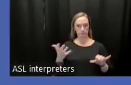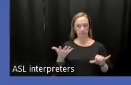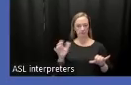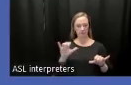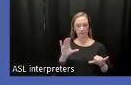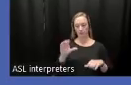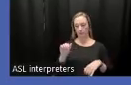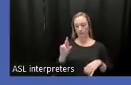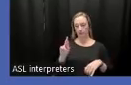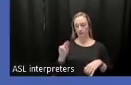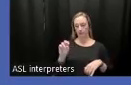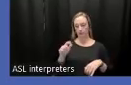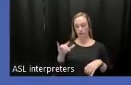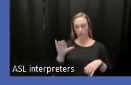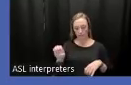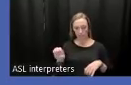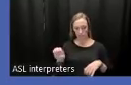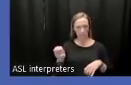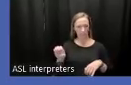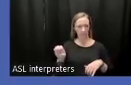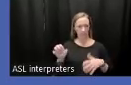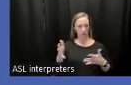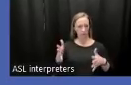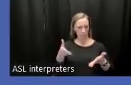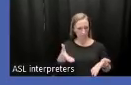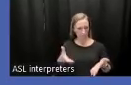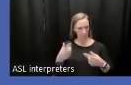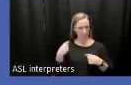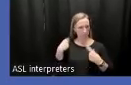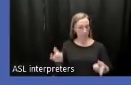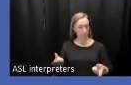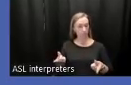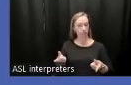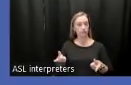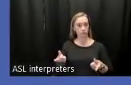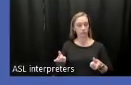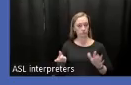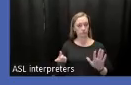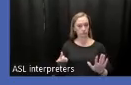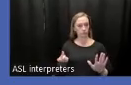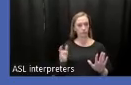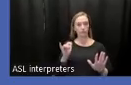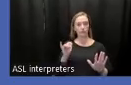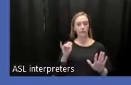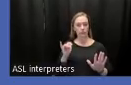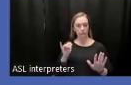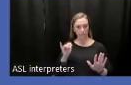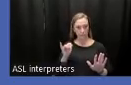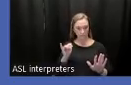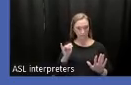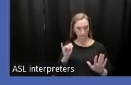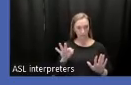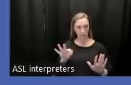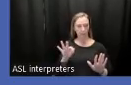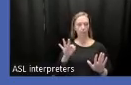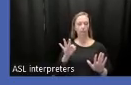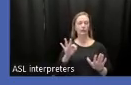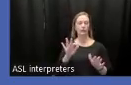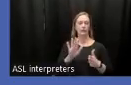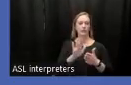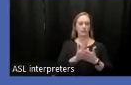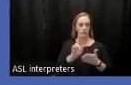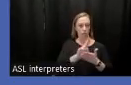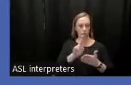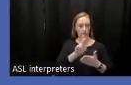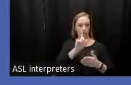Carnegie and existing. And if institutional commitment to diversity efforts, there